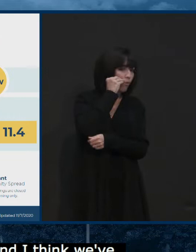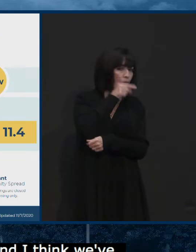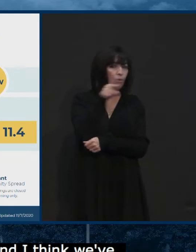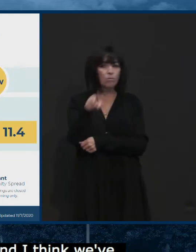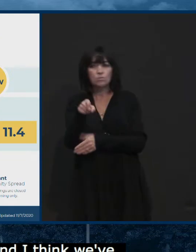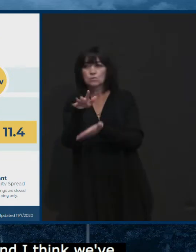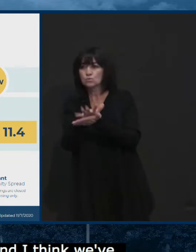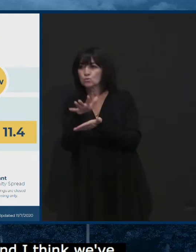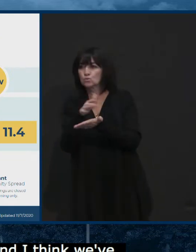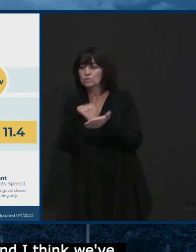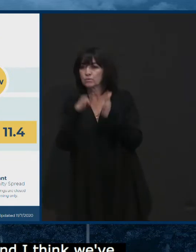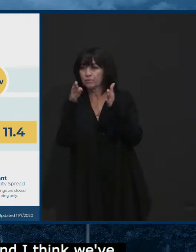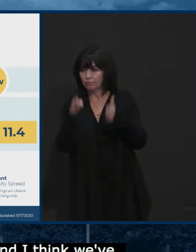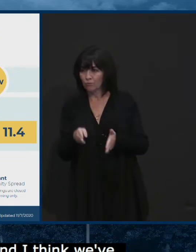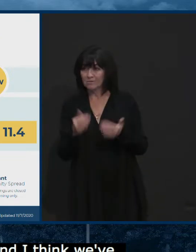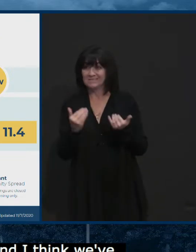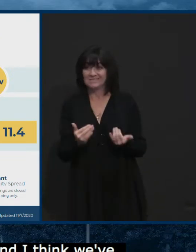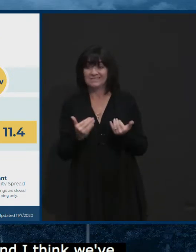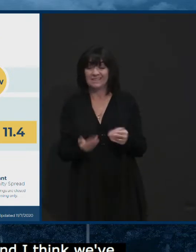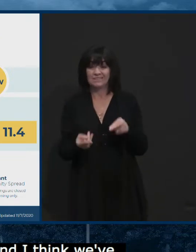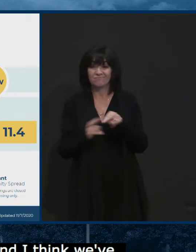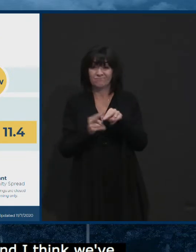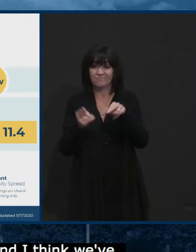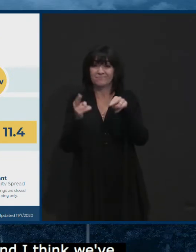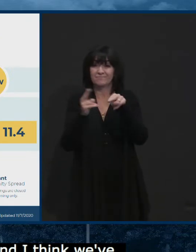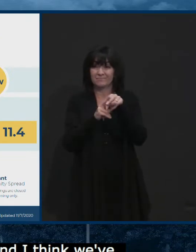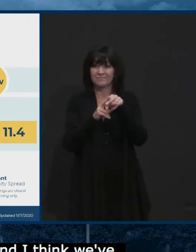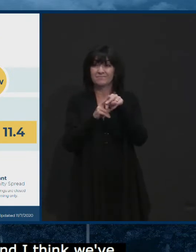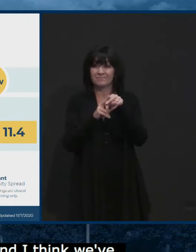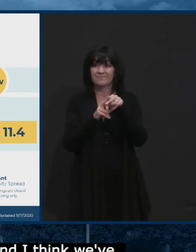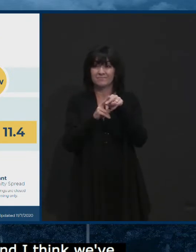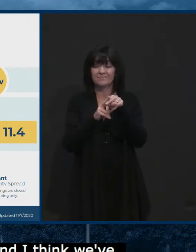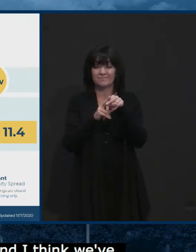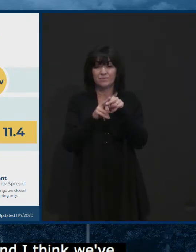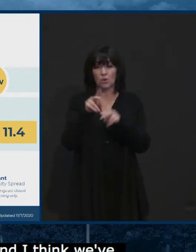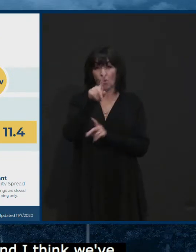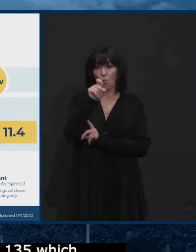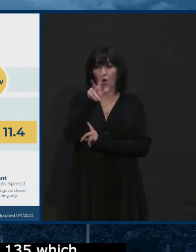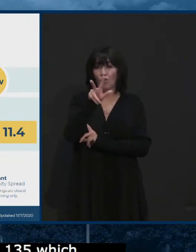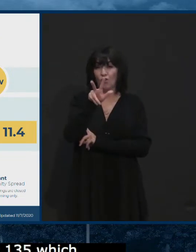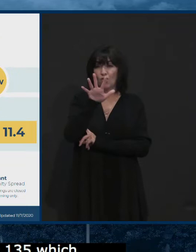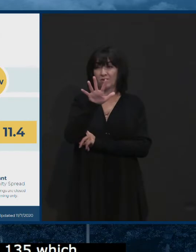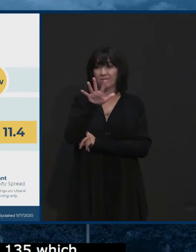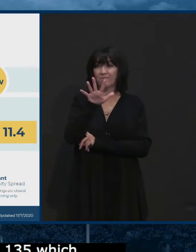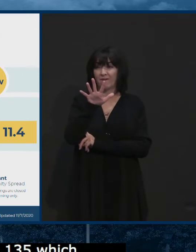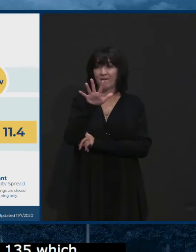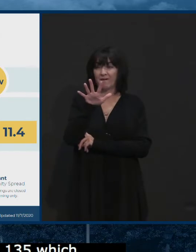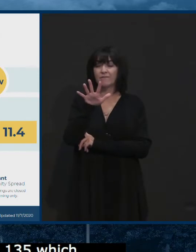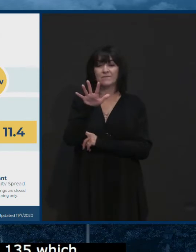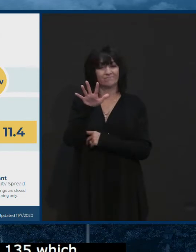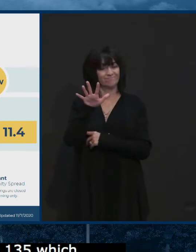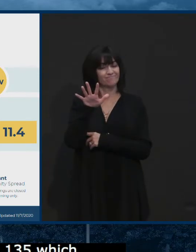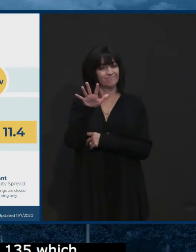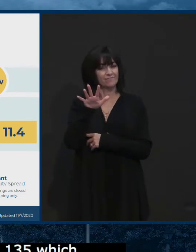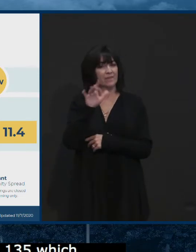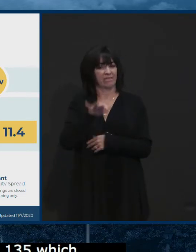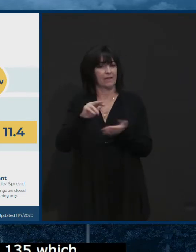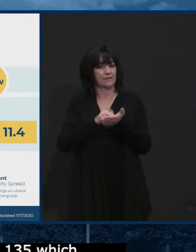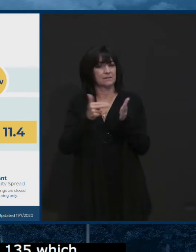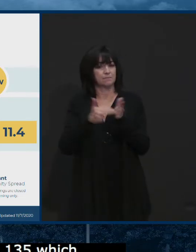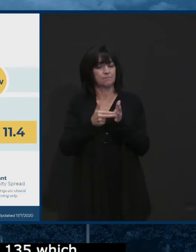week to 135, which keeps it in the red and really makes it more firmly in the